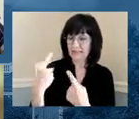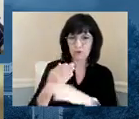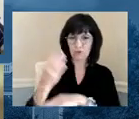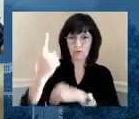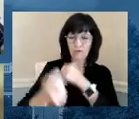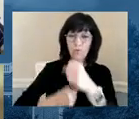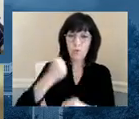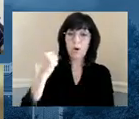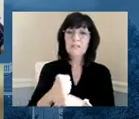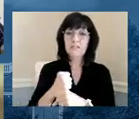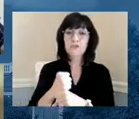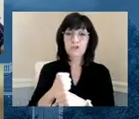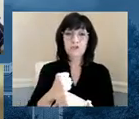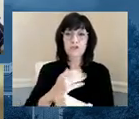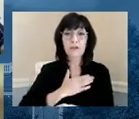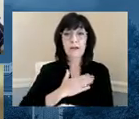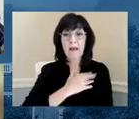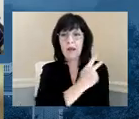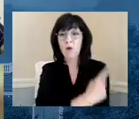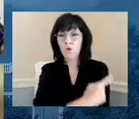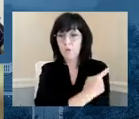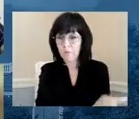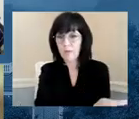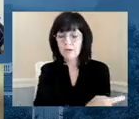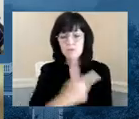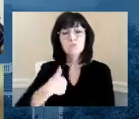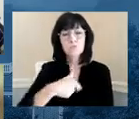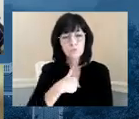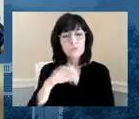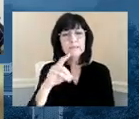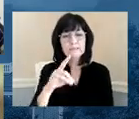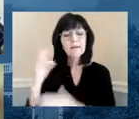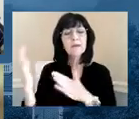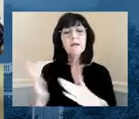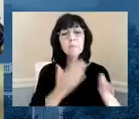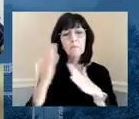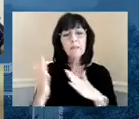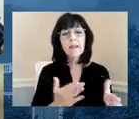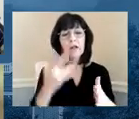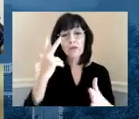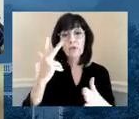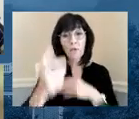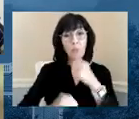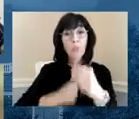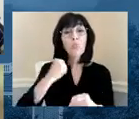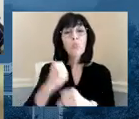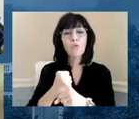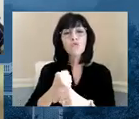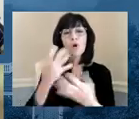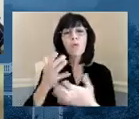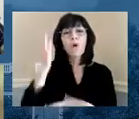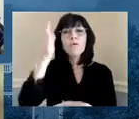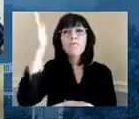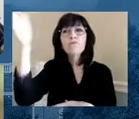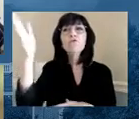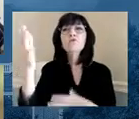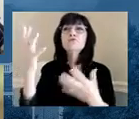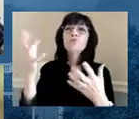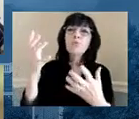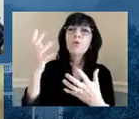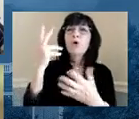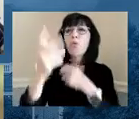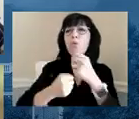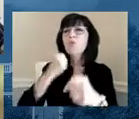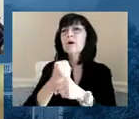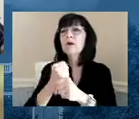We had a 3-year telehealth plan that we expedited and got a lot of the pieces in place in about